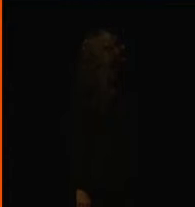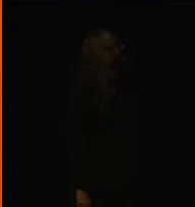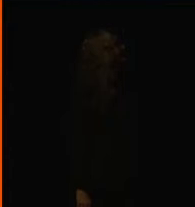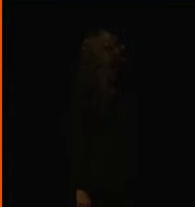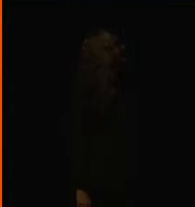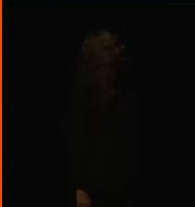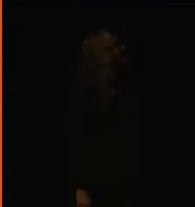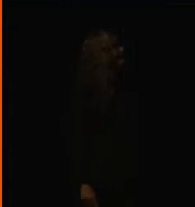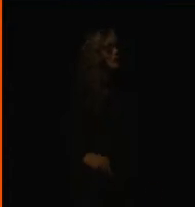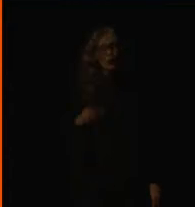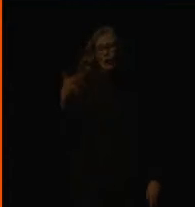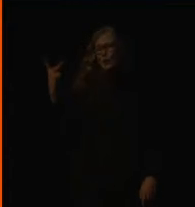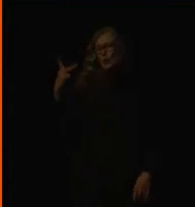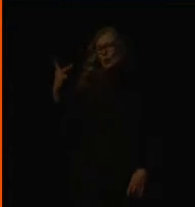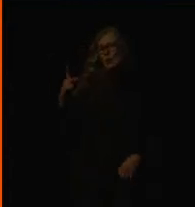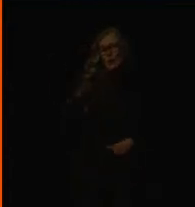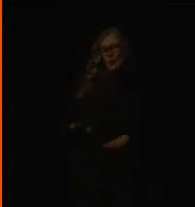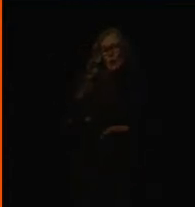were college sweethearts.